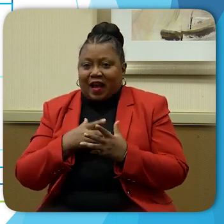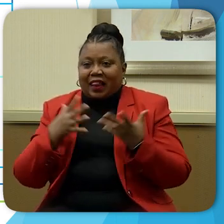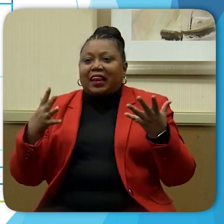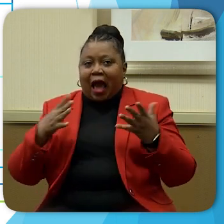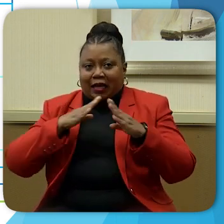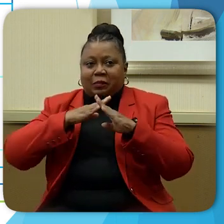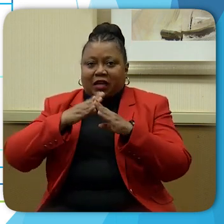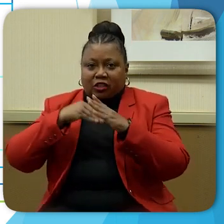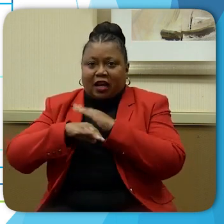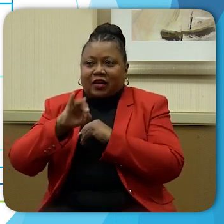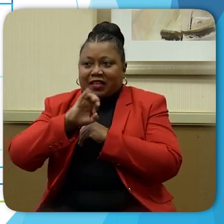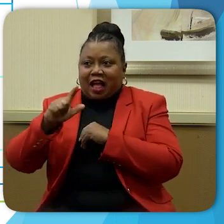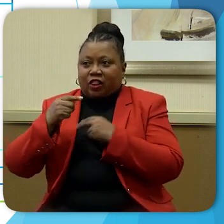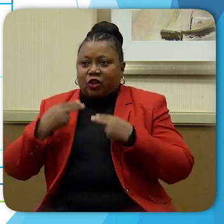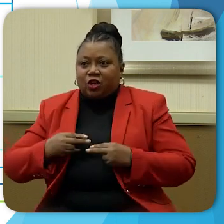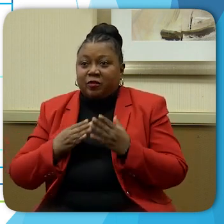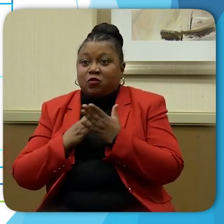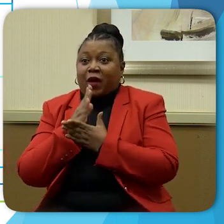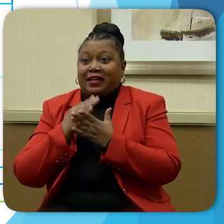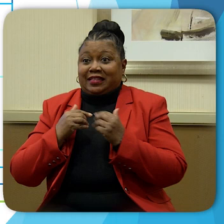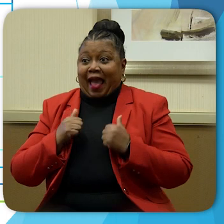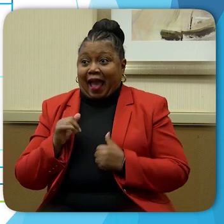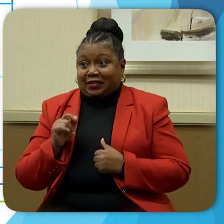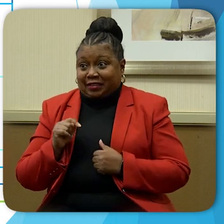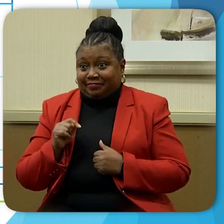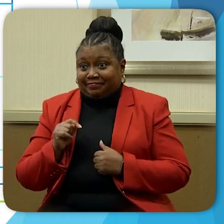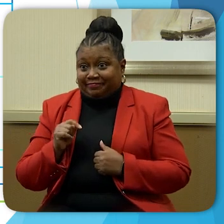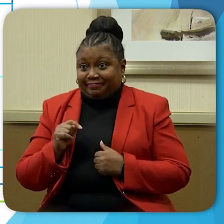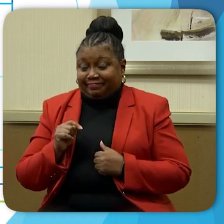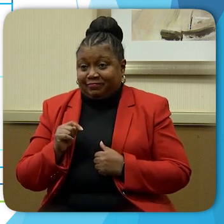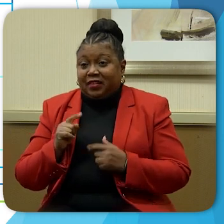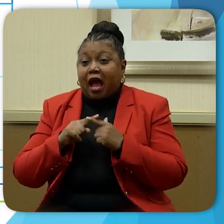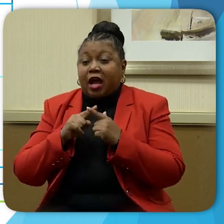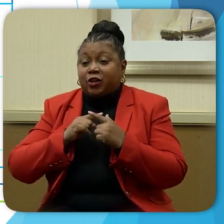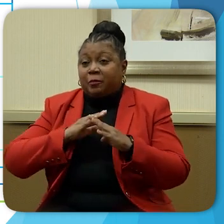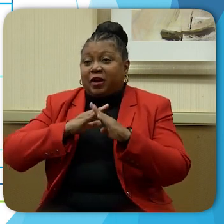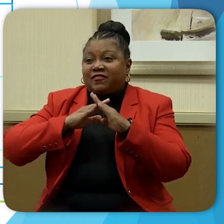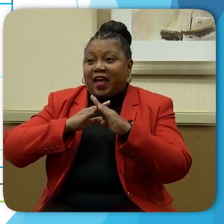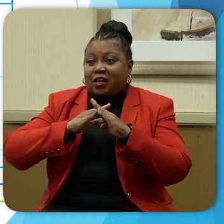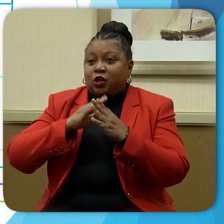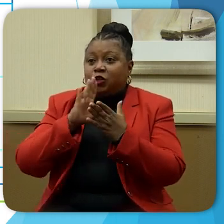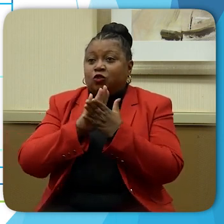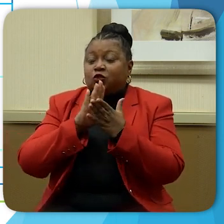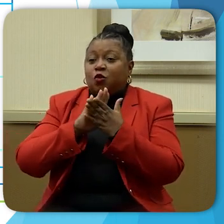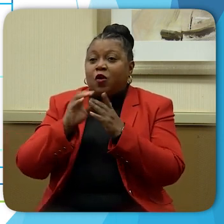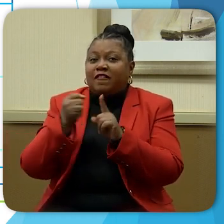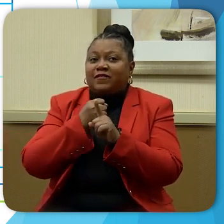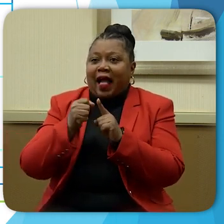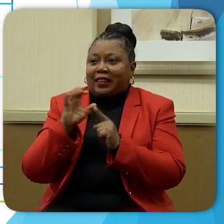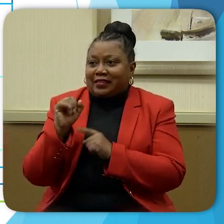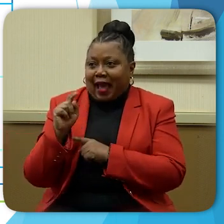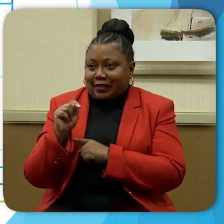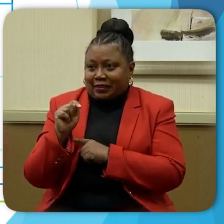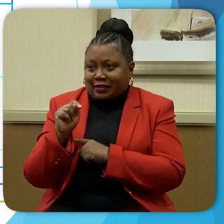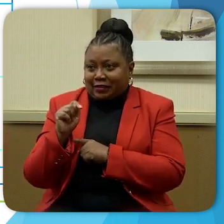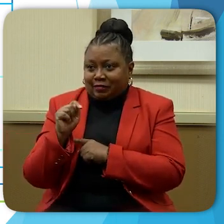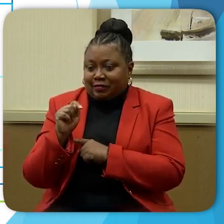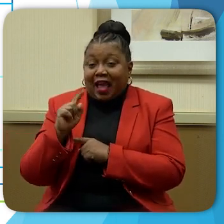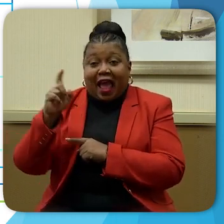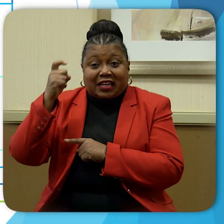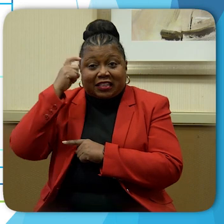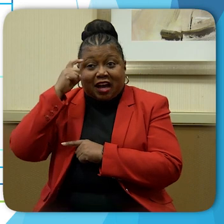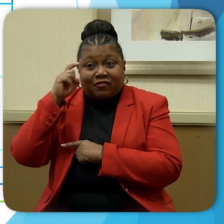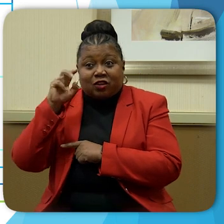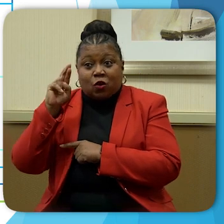of protections under the Illinois Human Rights Act, under the Prevent School Violence Act, and then